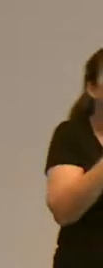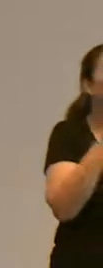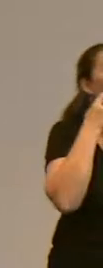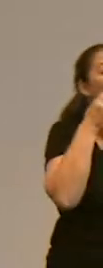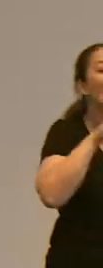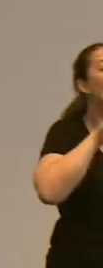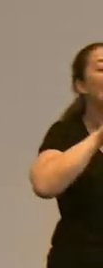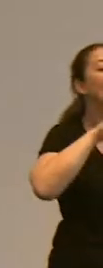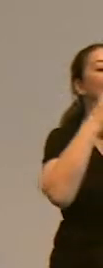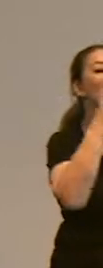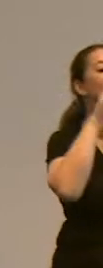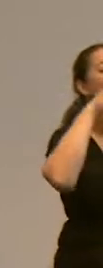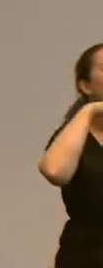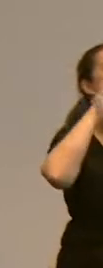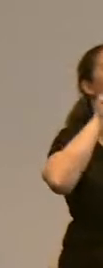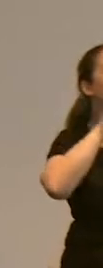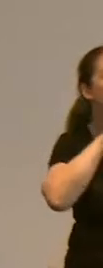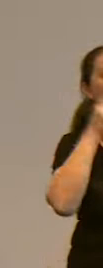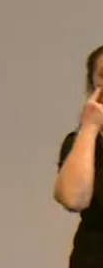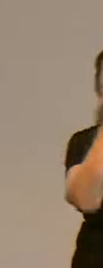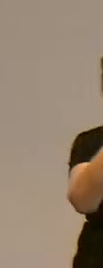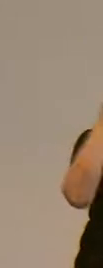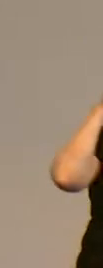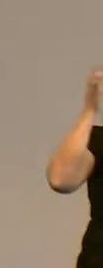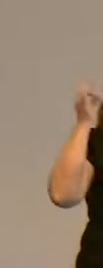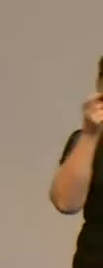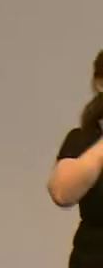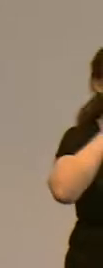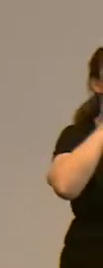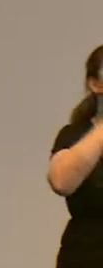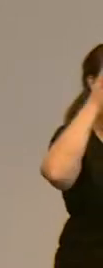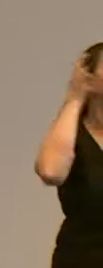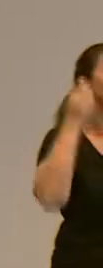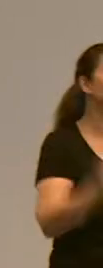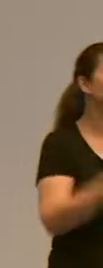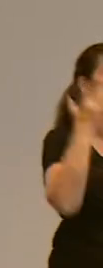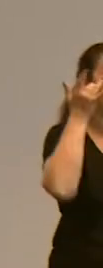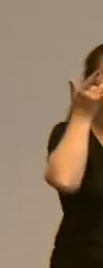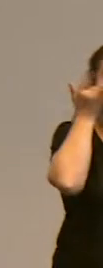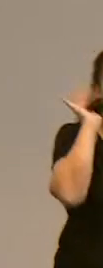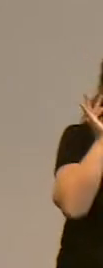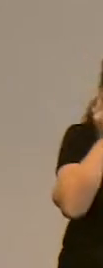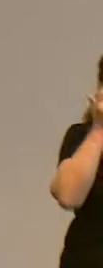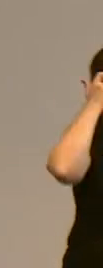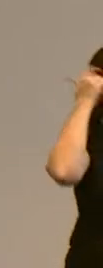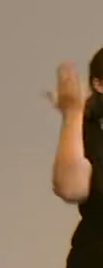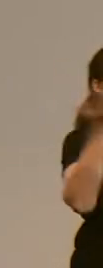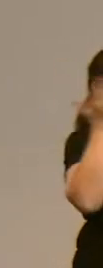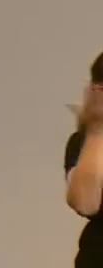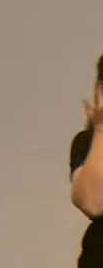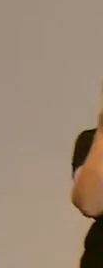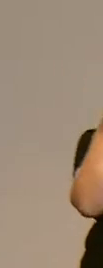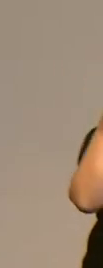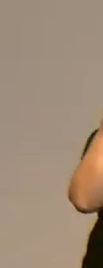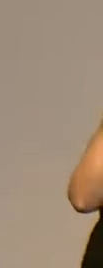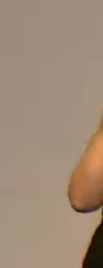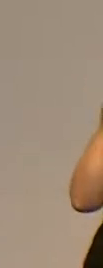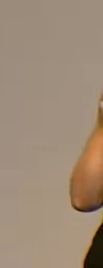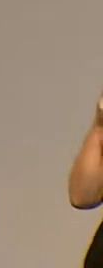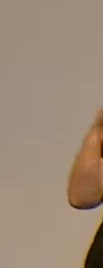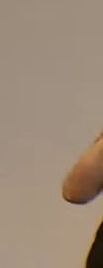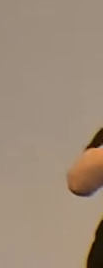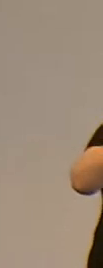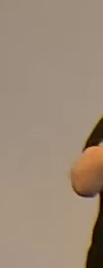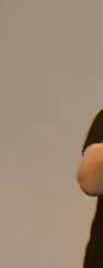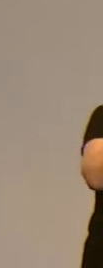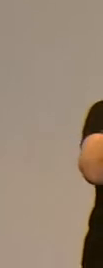together as we navigate these uncertainties newton and backart and the culture that